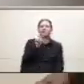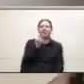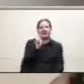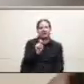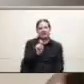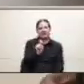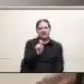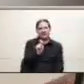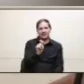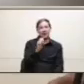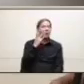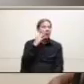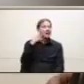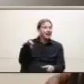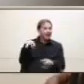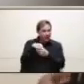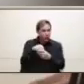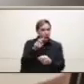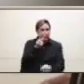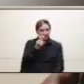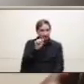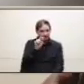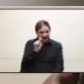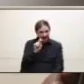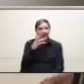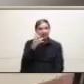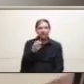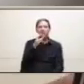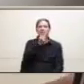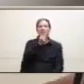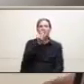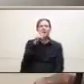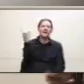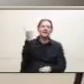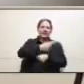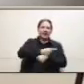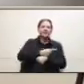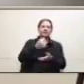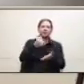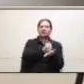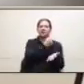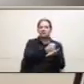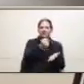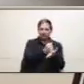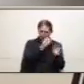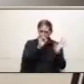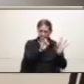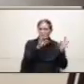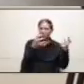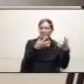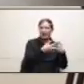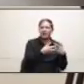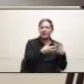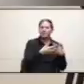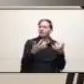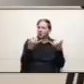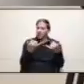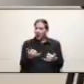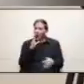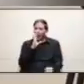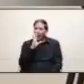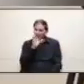When it has included VAT, you have 21 days to go and register and comply for VAT. Now, I asked